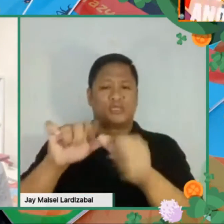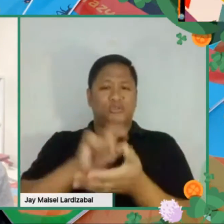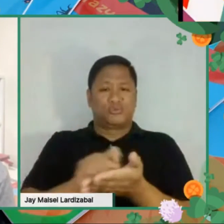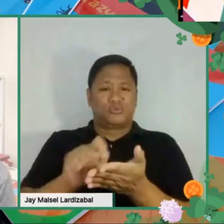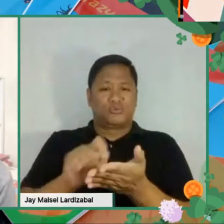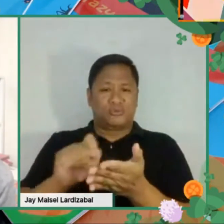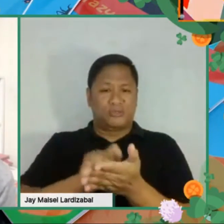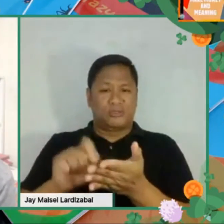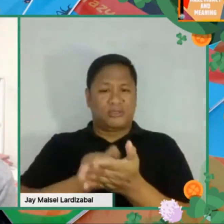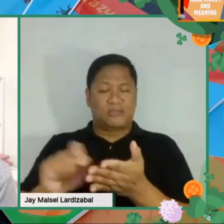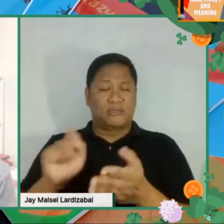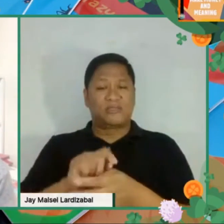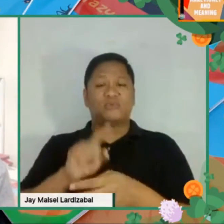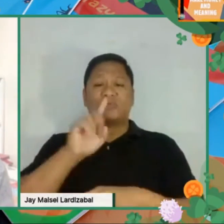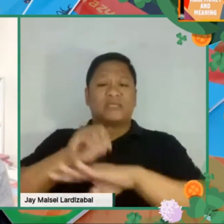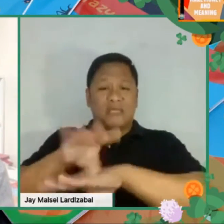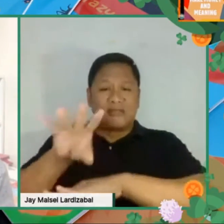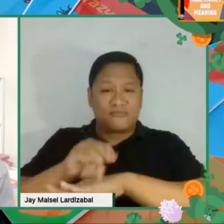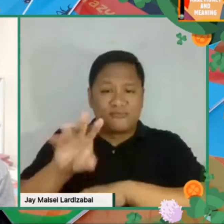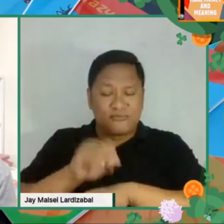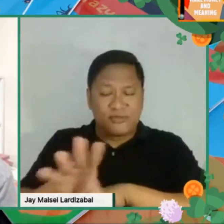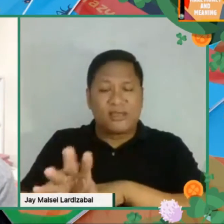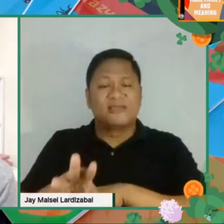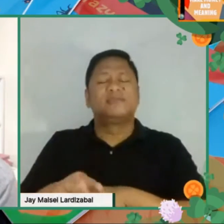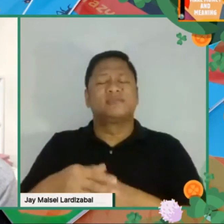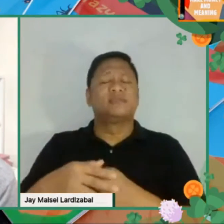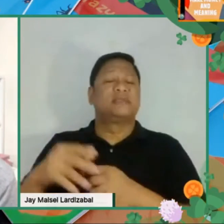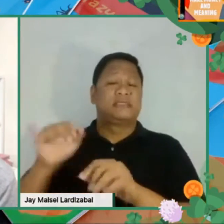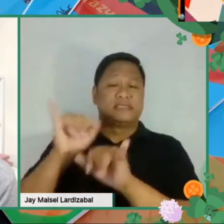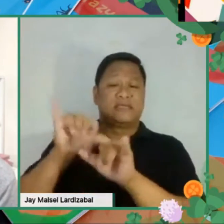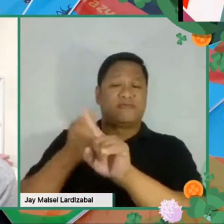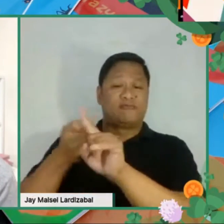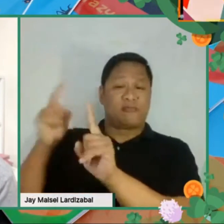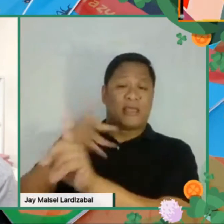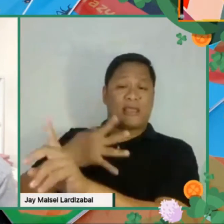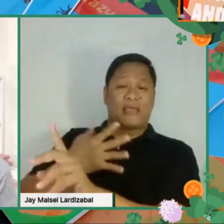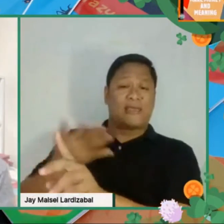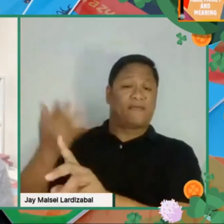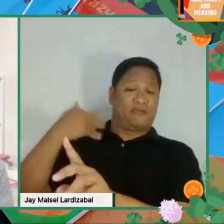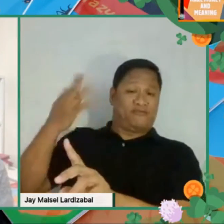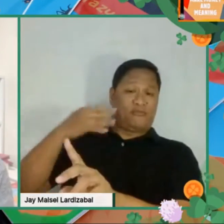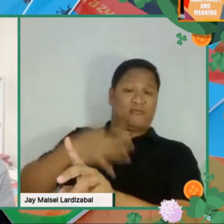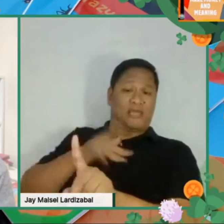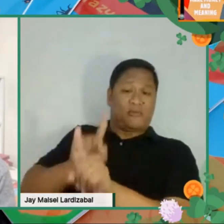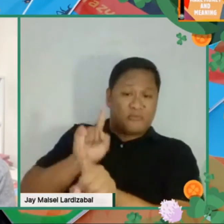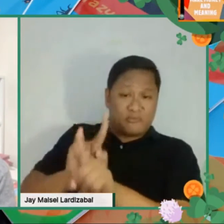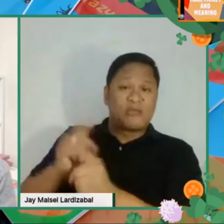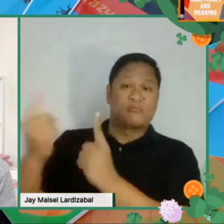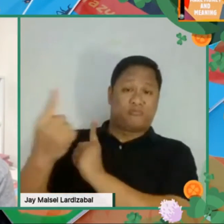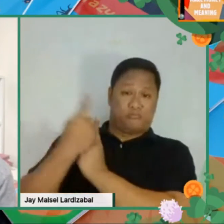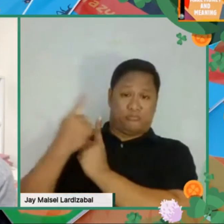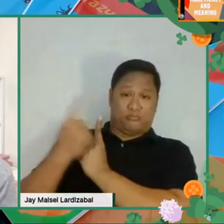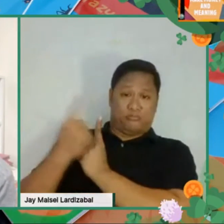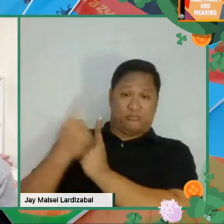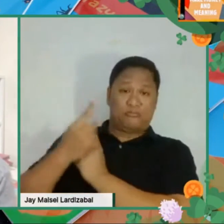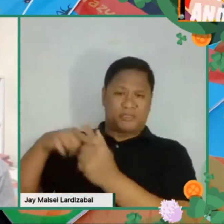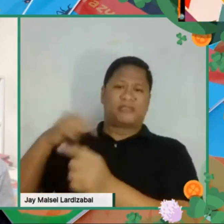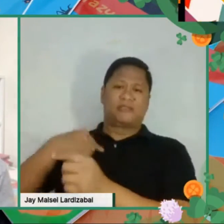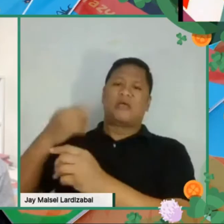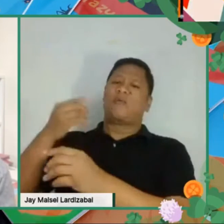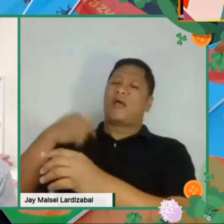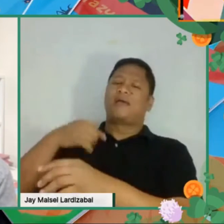mga advice ng mentor ko, and I have proven that to be true for myself as